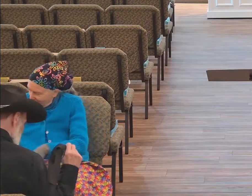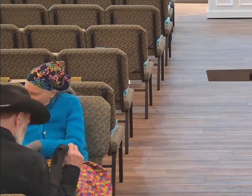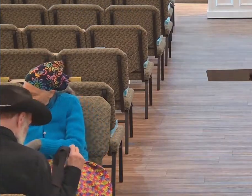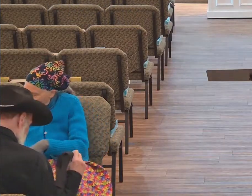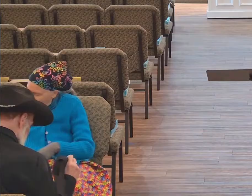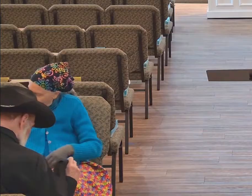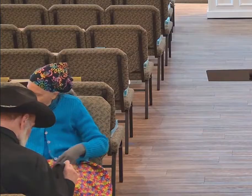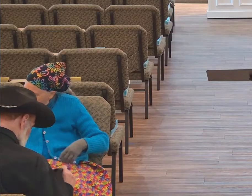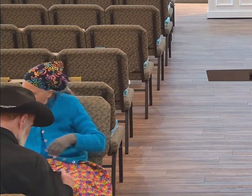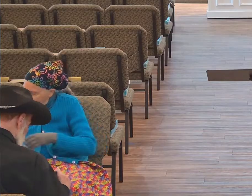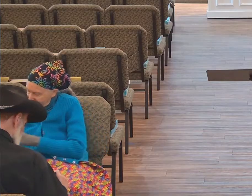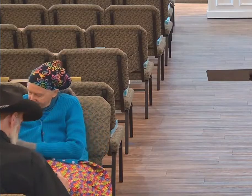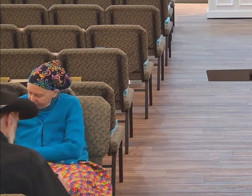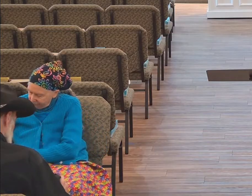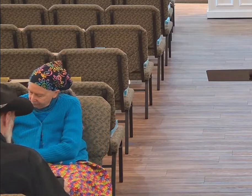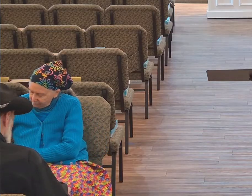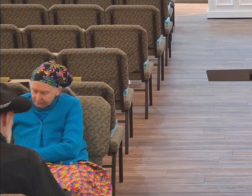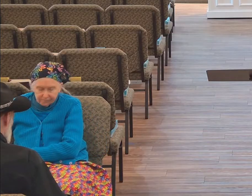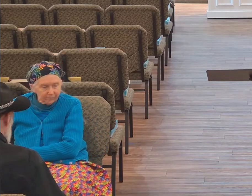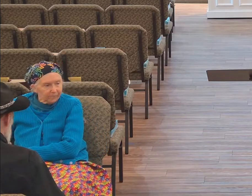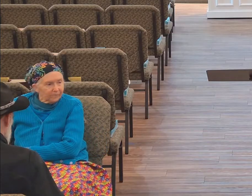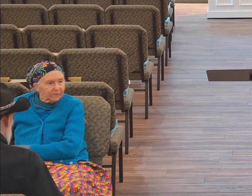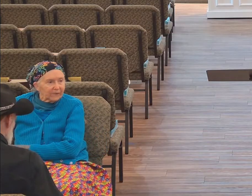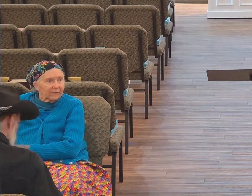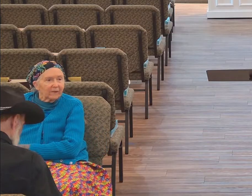So it's new, right?